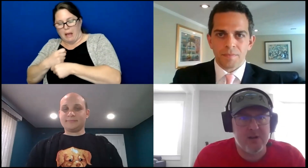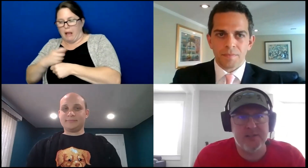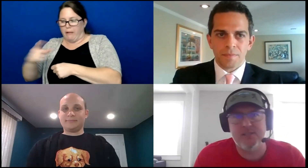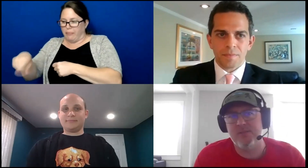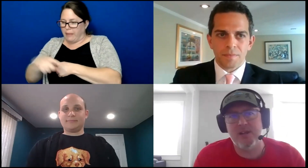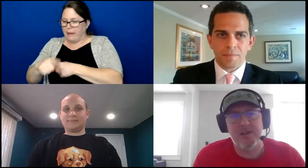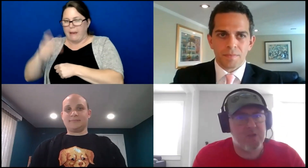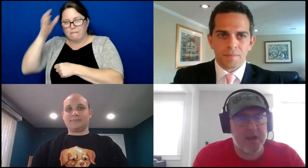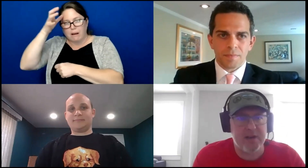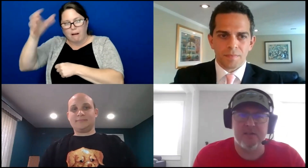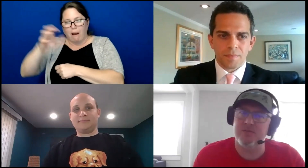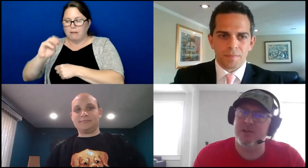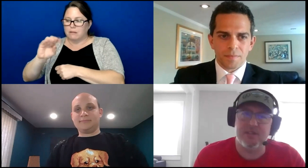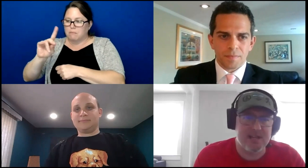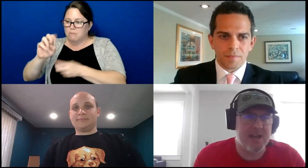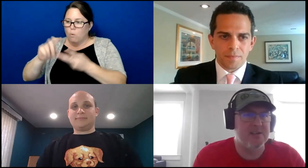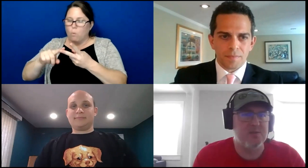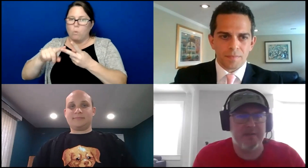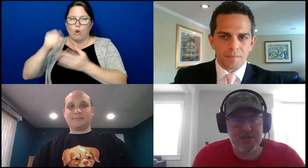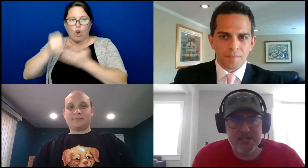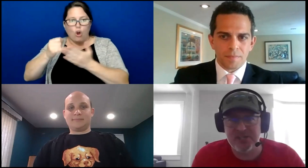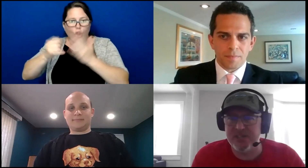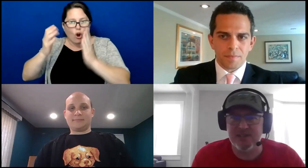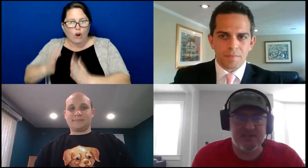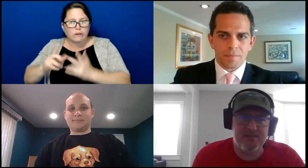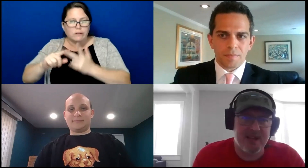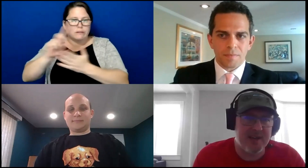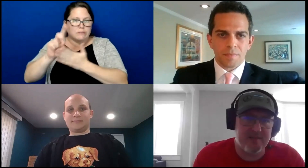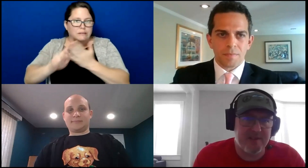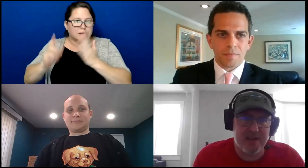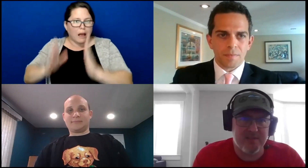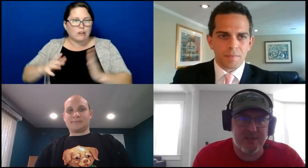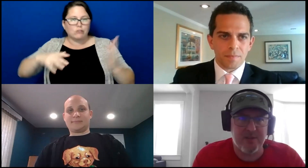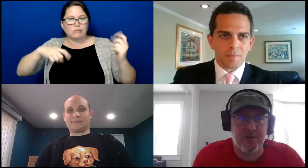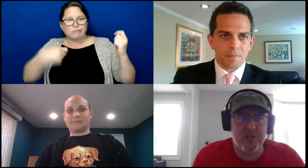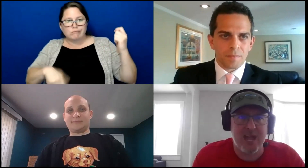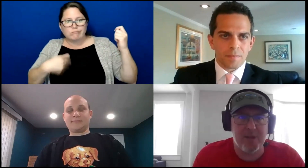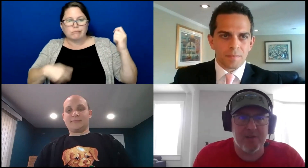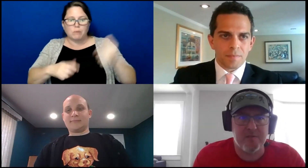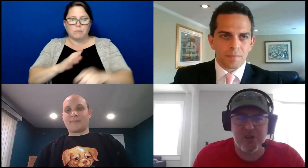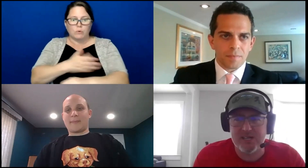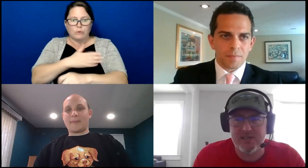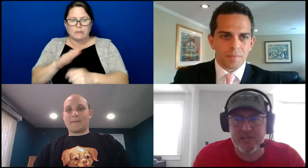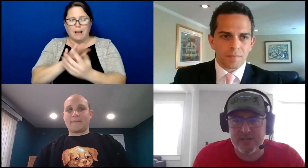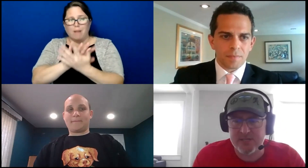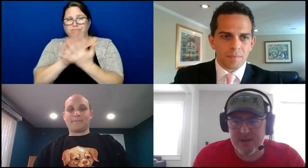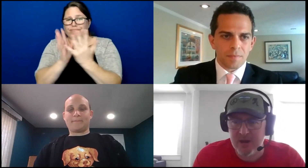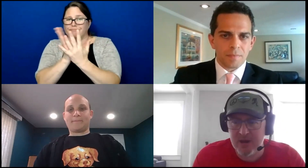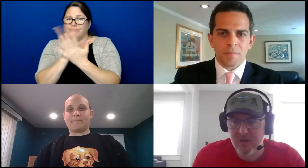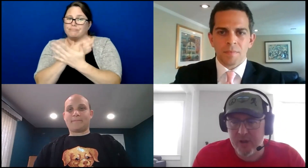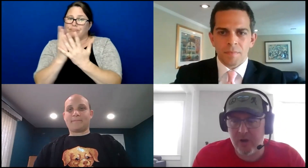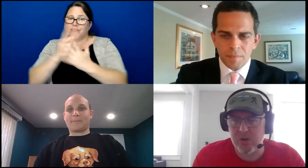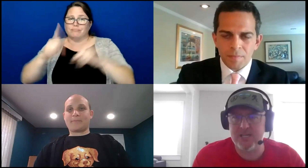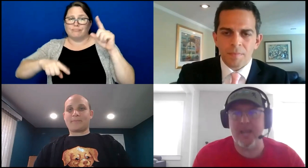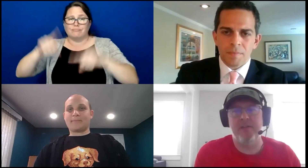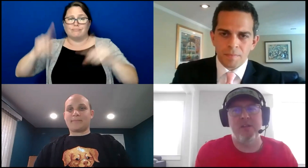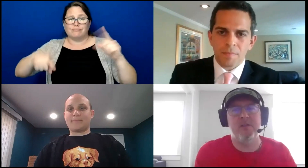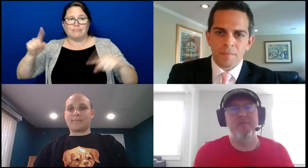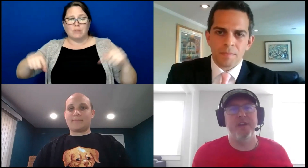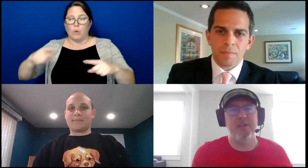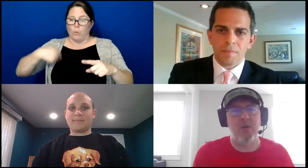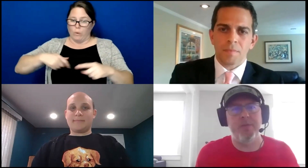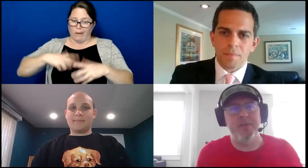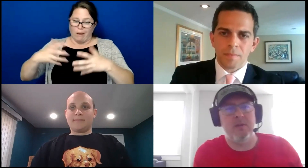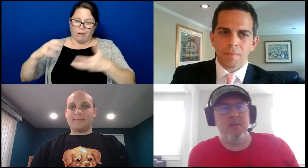We have artists, we have writers, we have designers, we have musicians, we have kind of the whole gamut of creativity. So we all work together